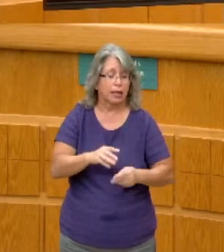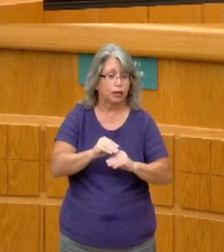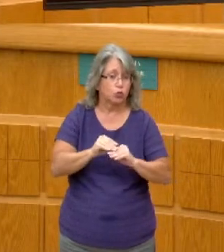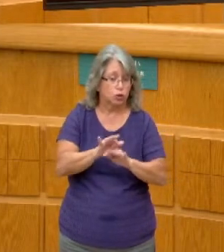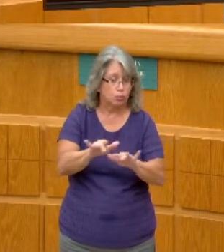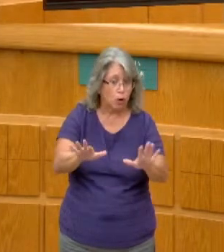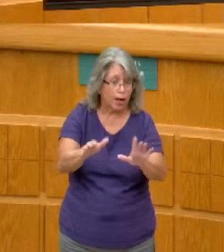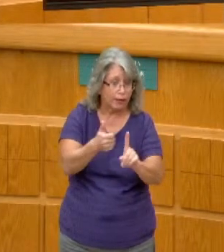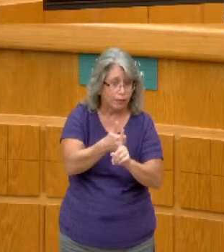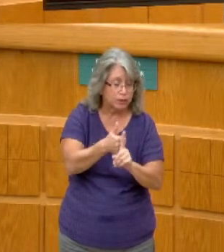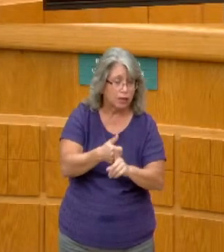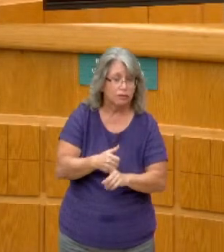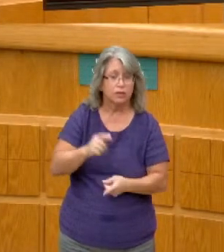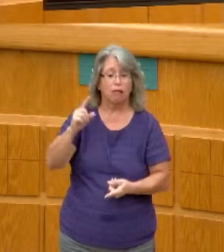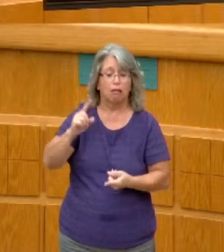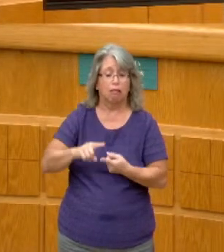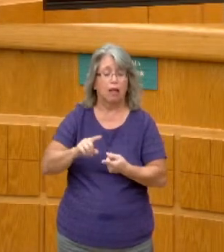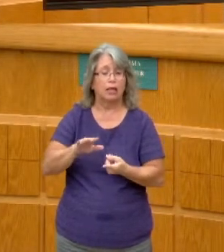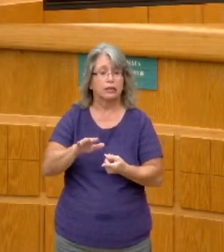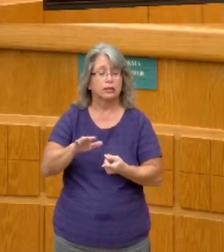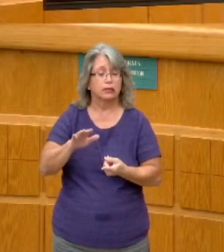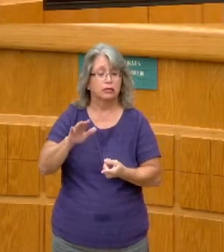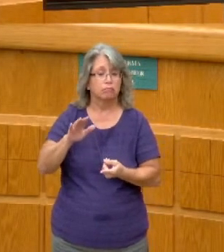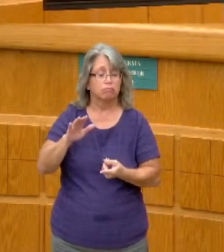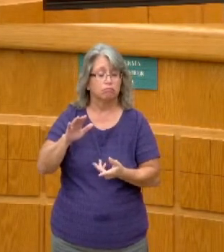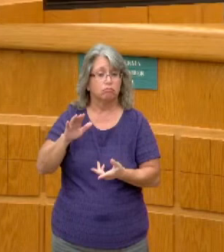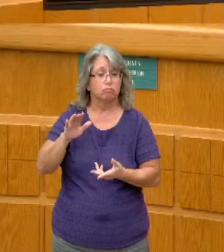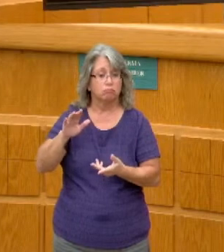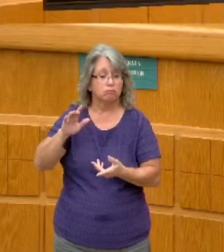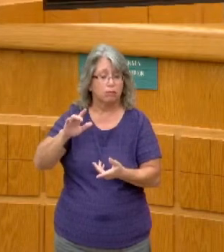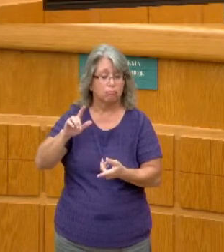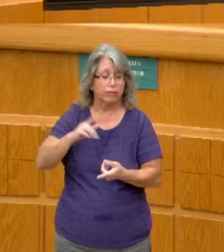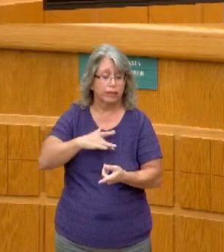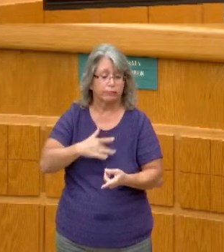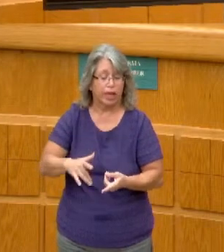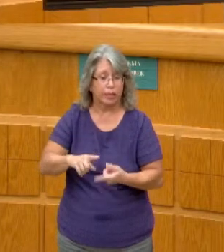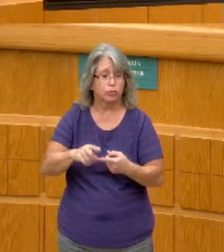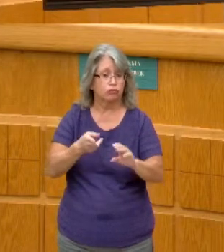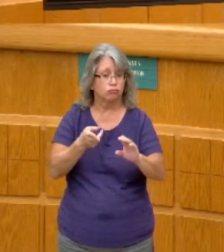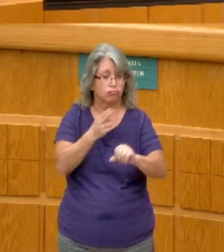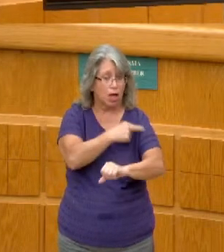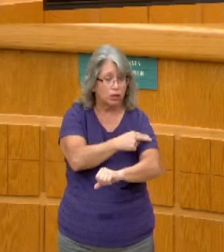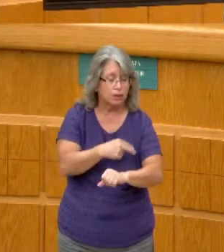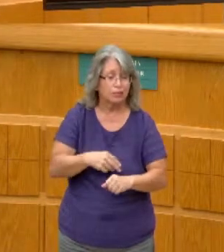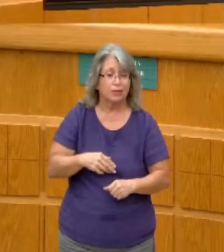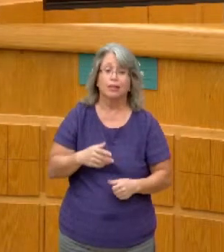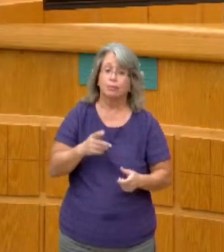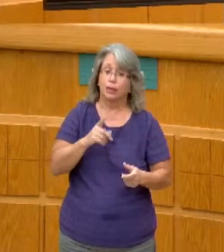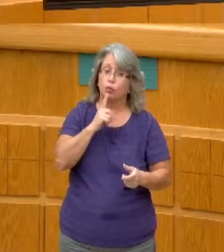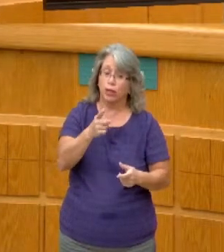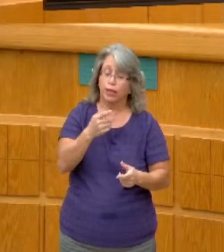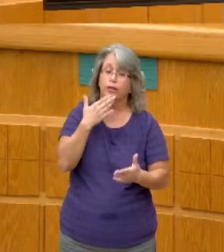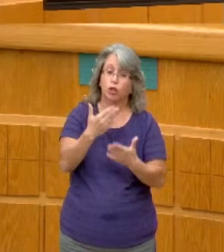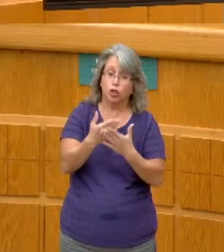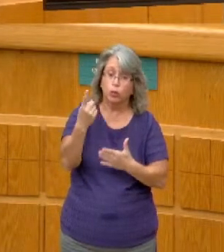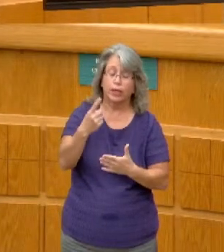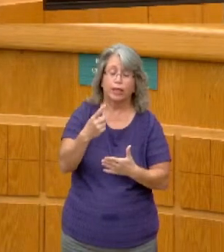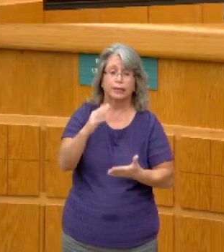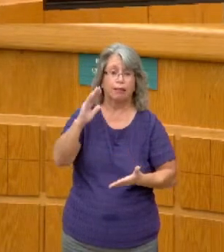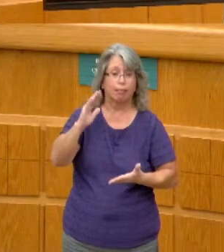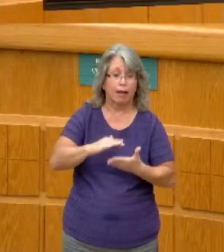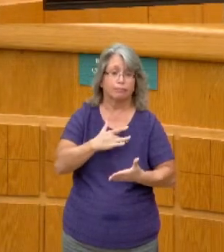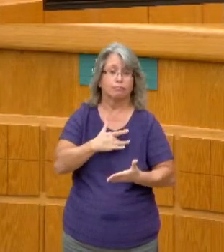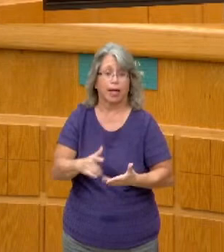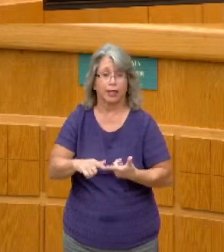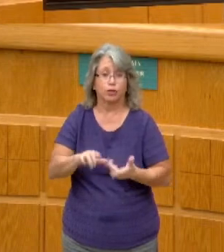one that really matters: less likely to die from the virus. So I cheer, I smile every time